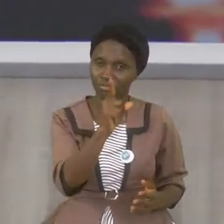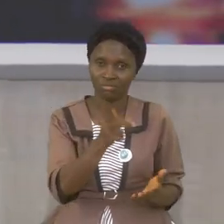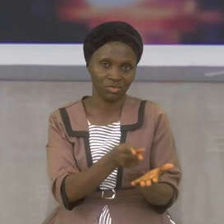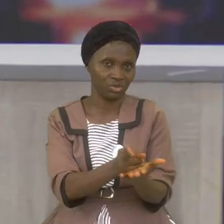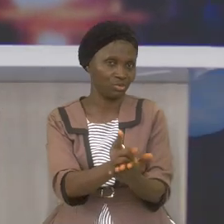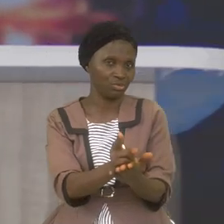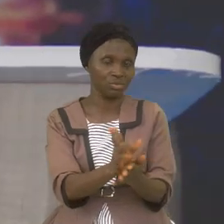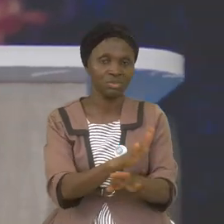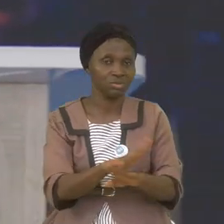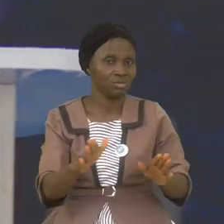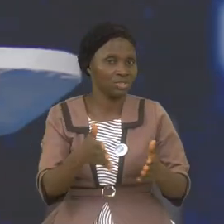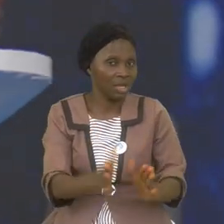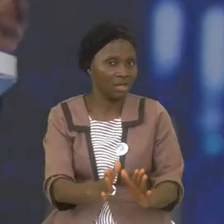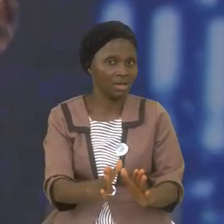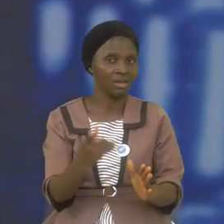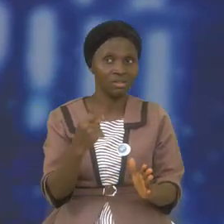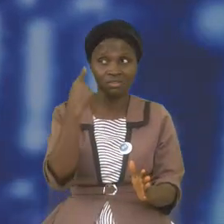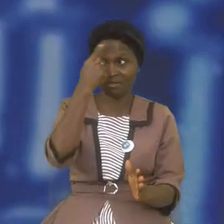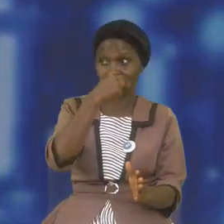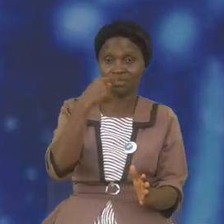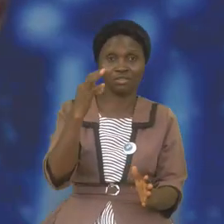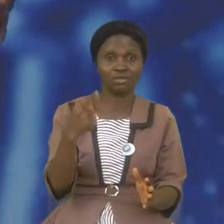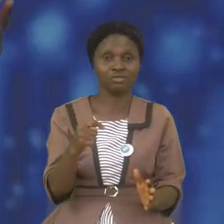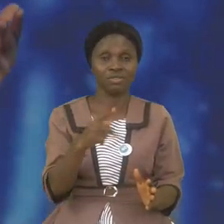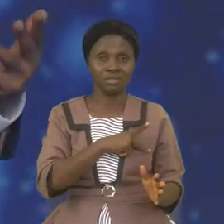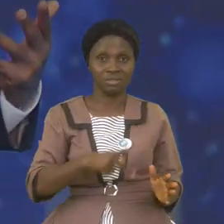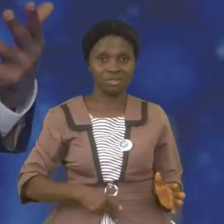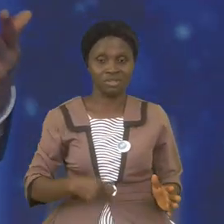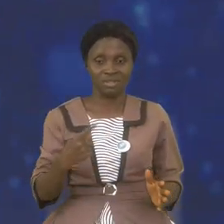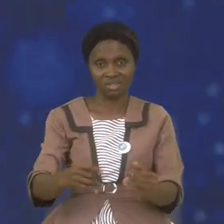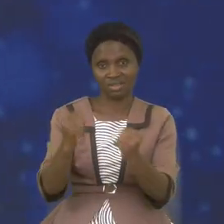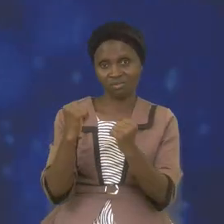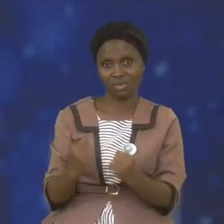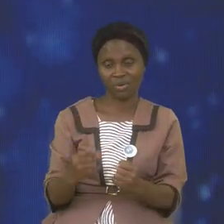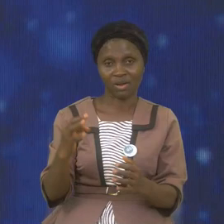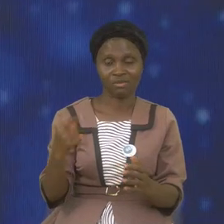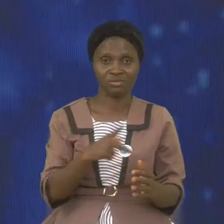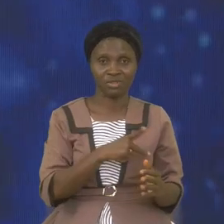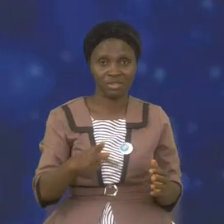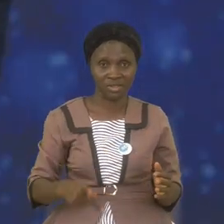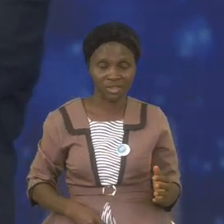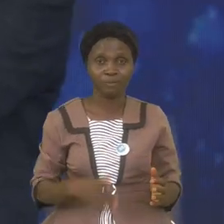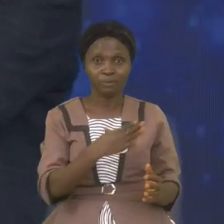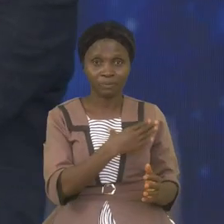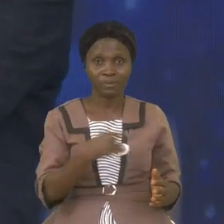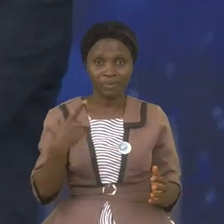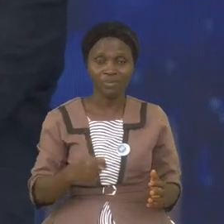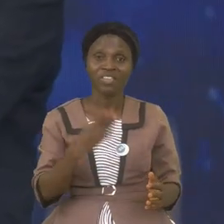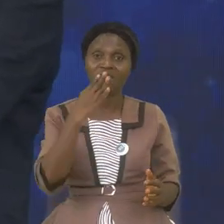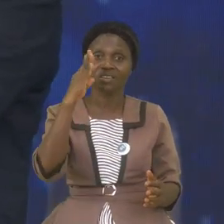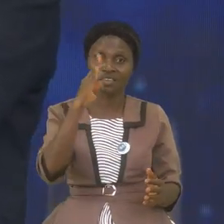allow the face of the king, the power of the king, and the evil